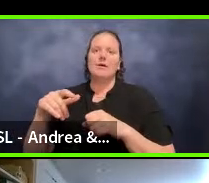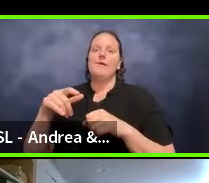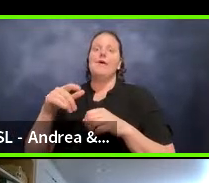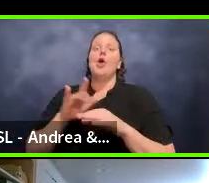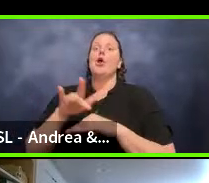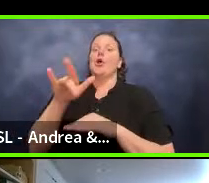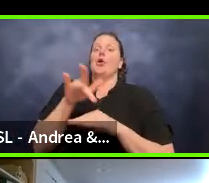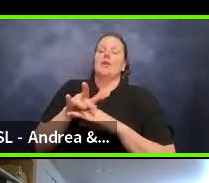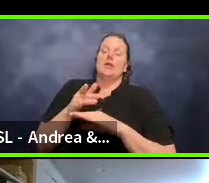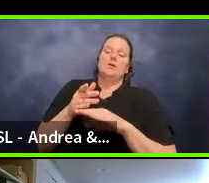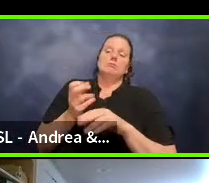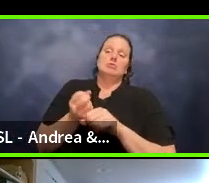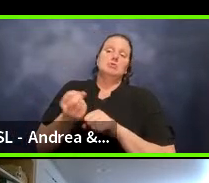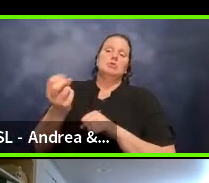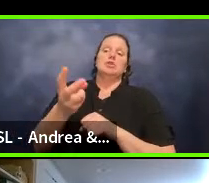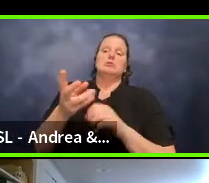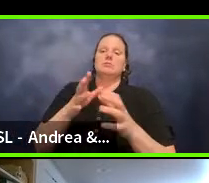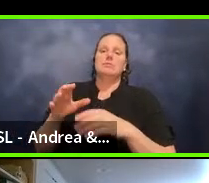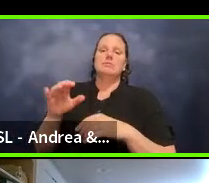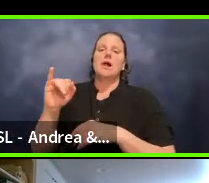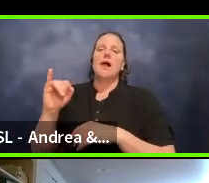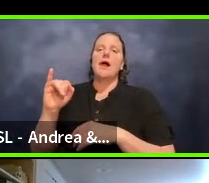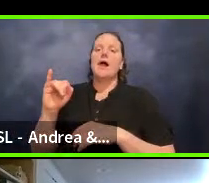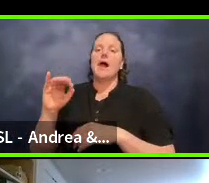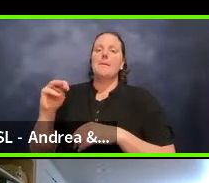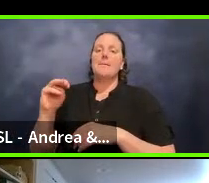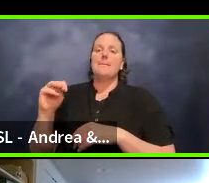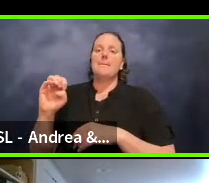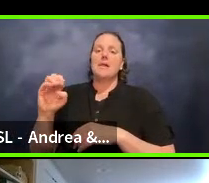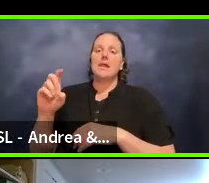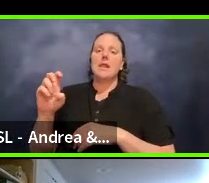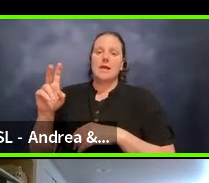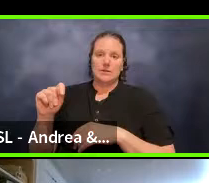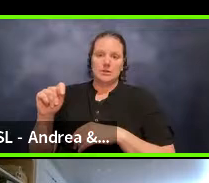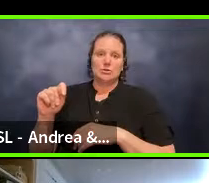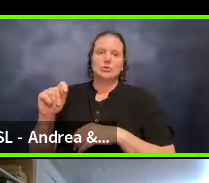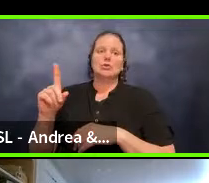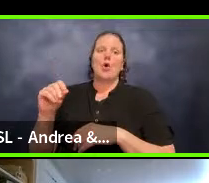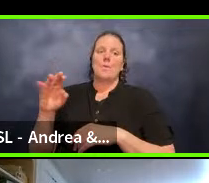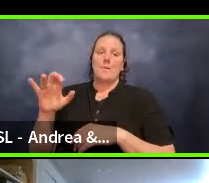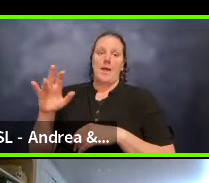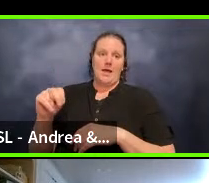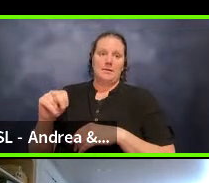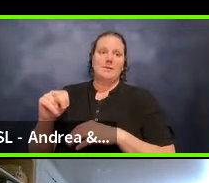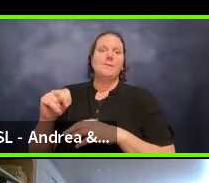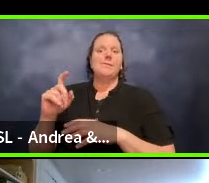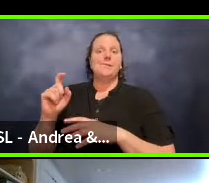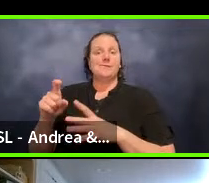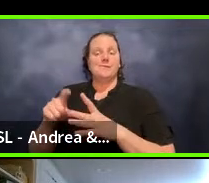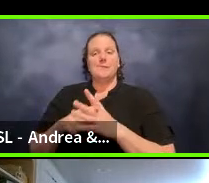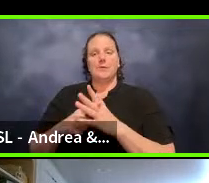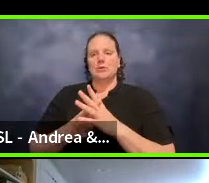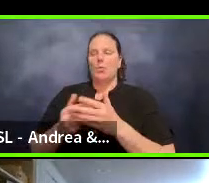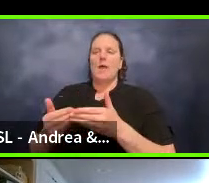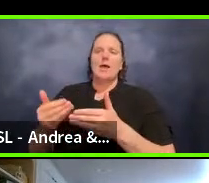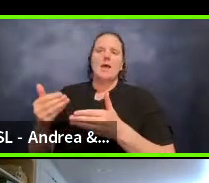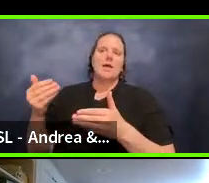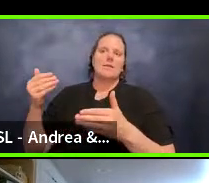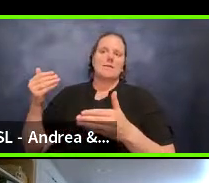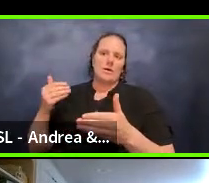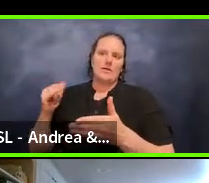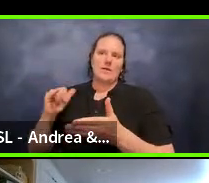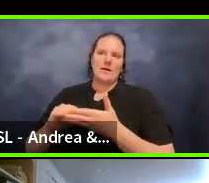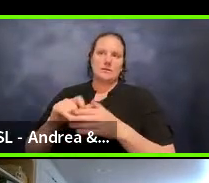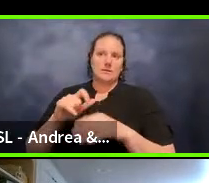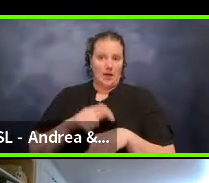after, it seems like the eminent domain, when needed, would need to start way before then. Is